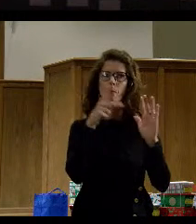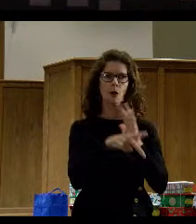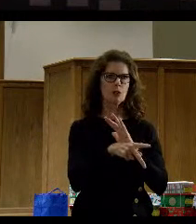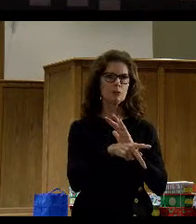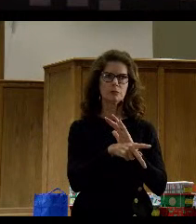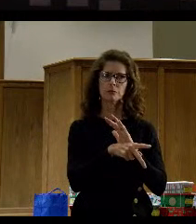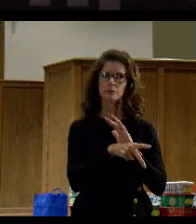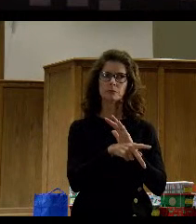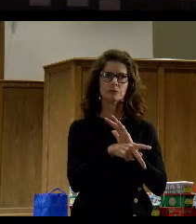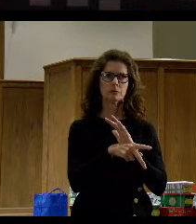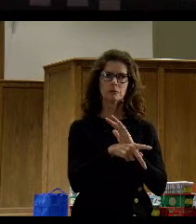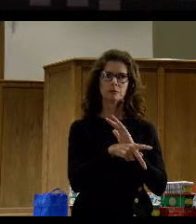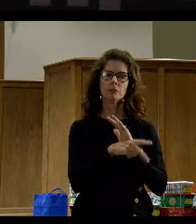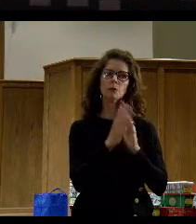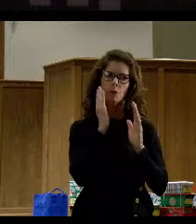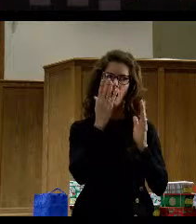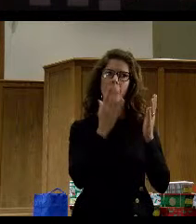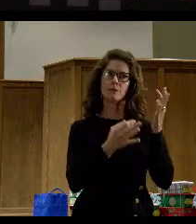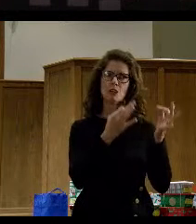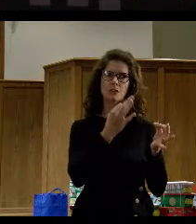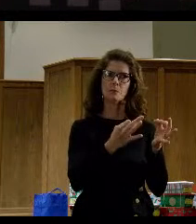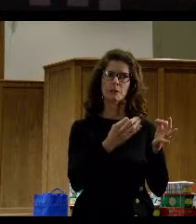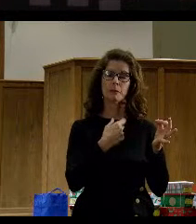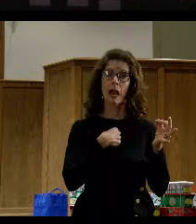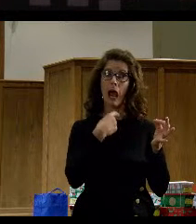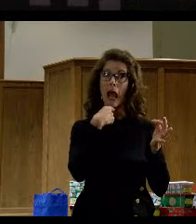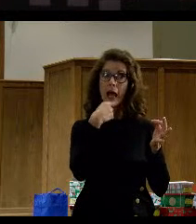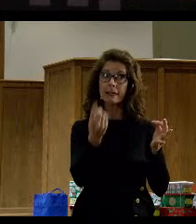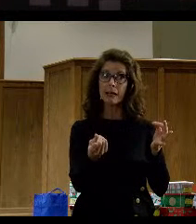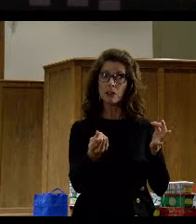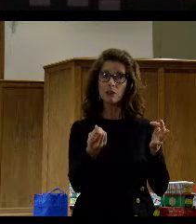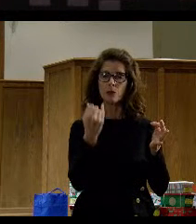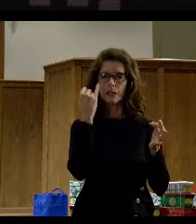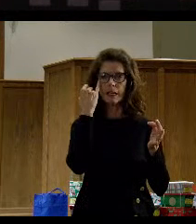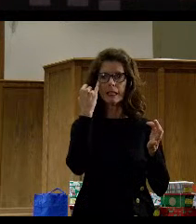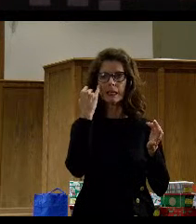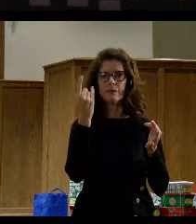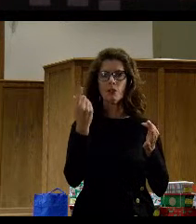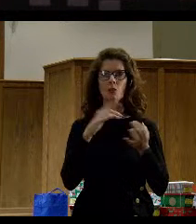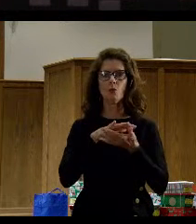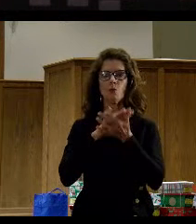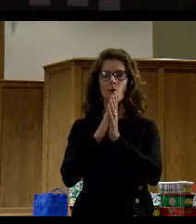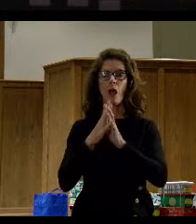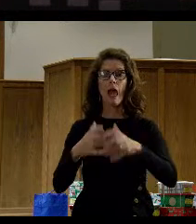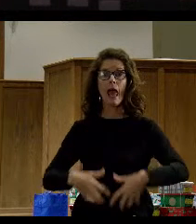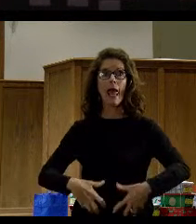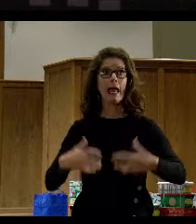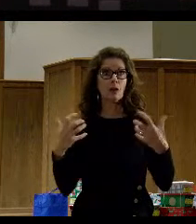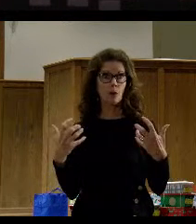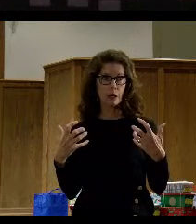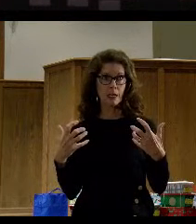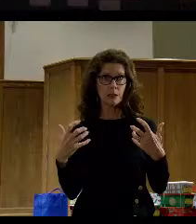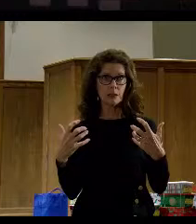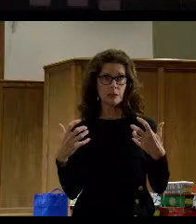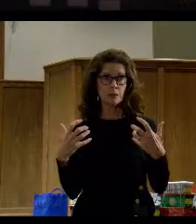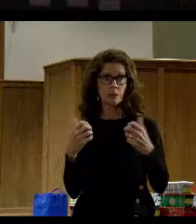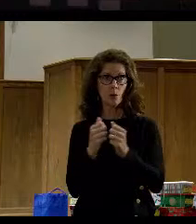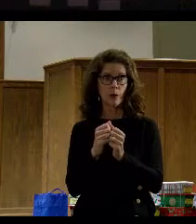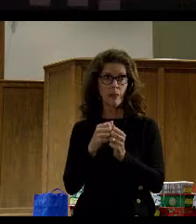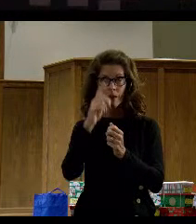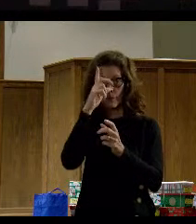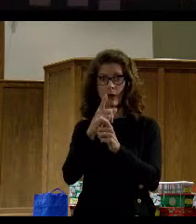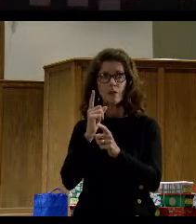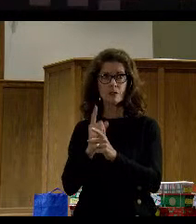subject to judgment.' But I tell you that anyone who is angry with a brother or sister will be subject